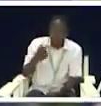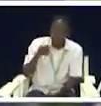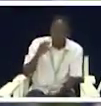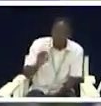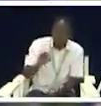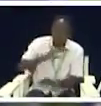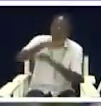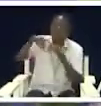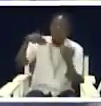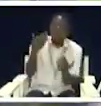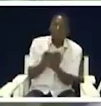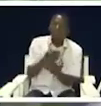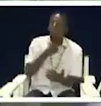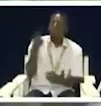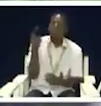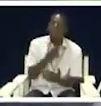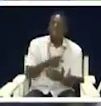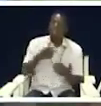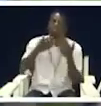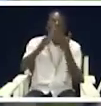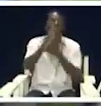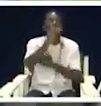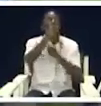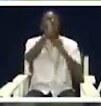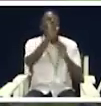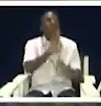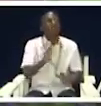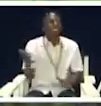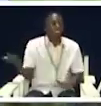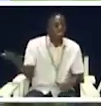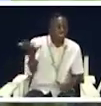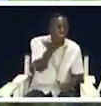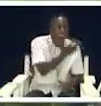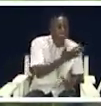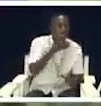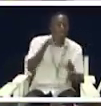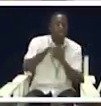May God Almighty bless every one of them in Jesus' name.